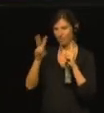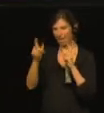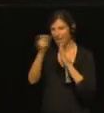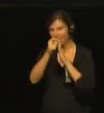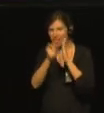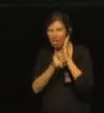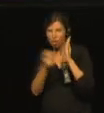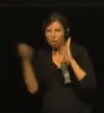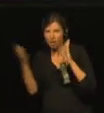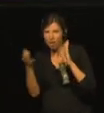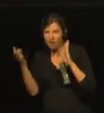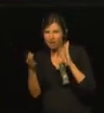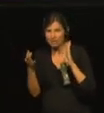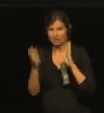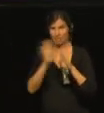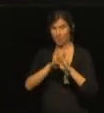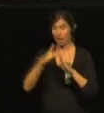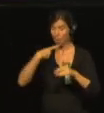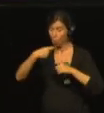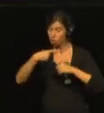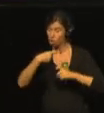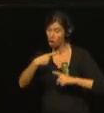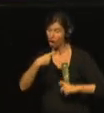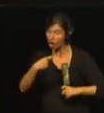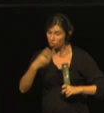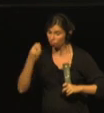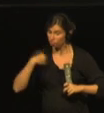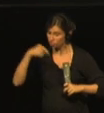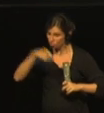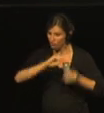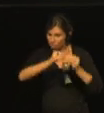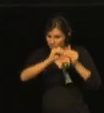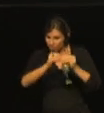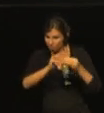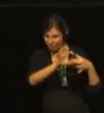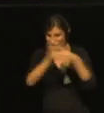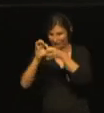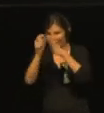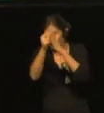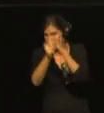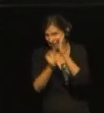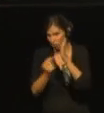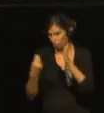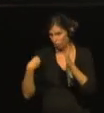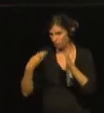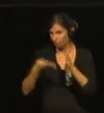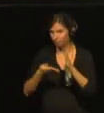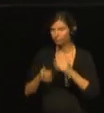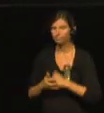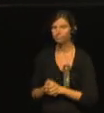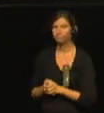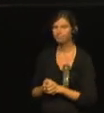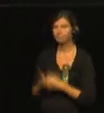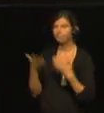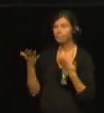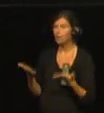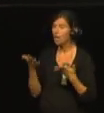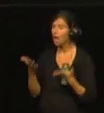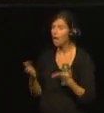on these indicators. And the questionnaire will be more explained by my colleagues from